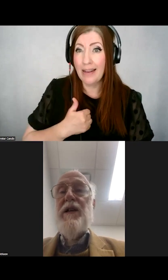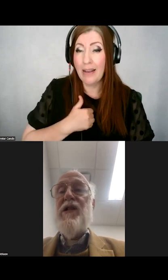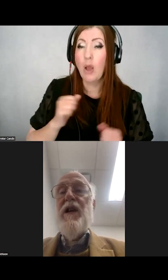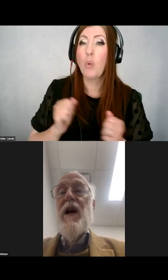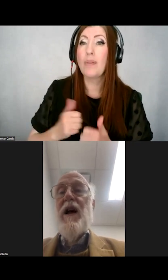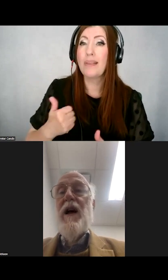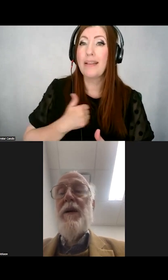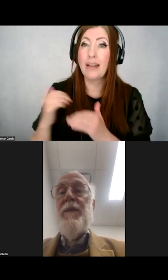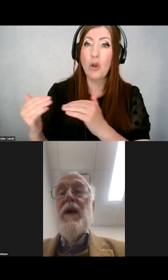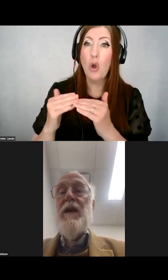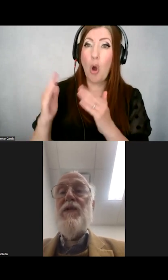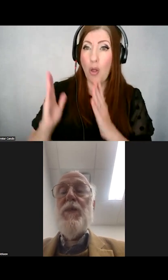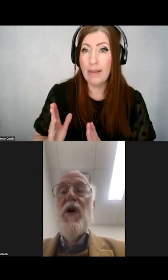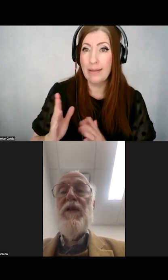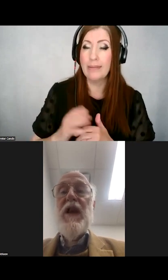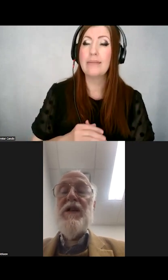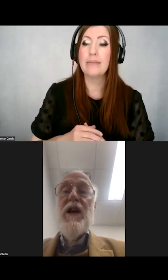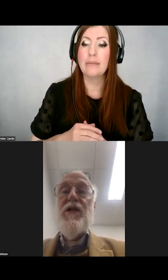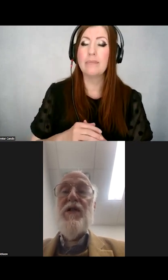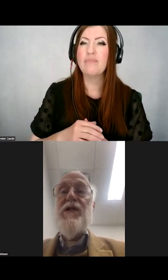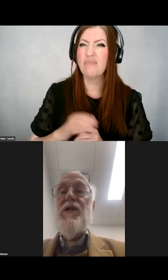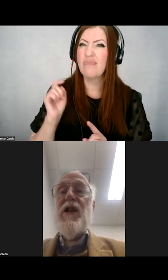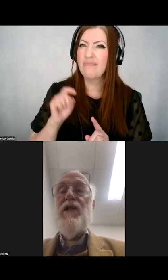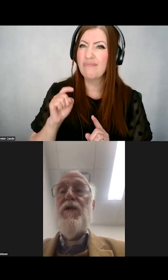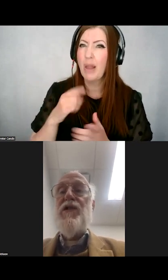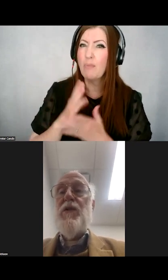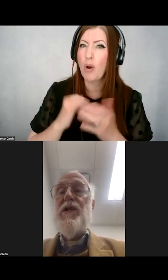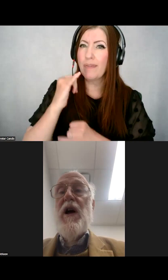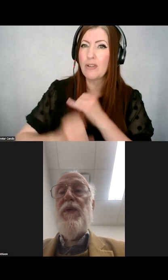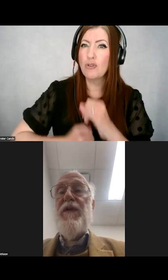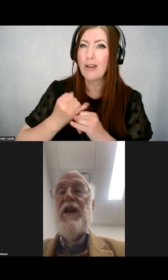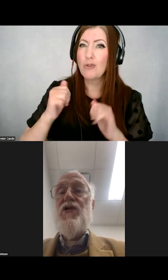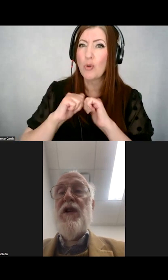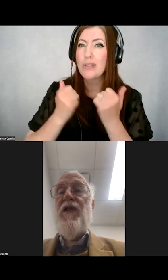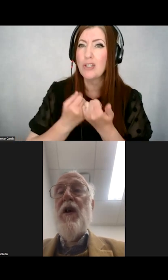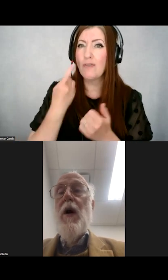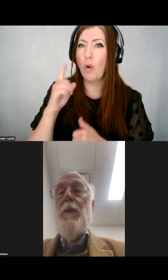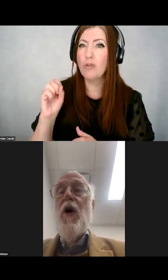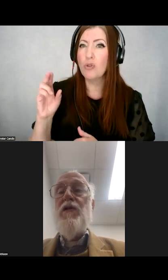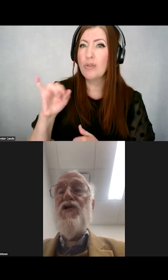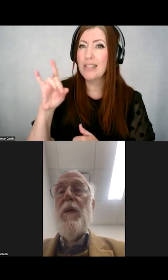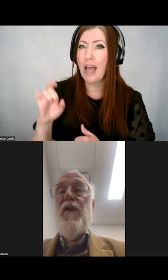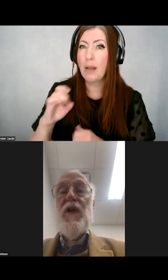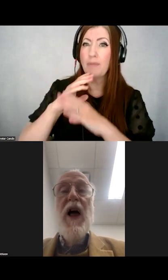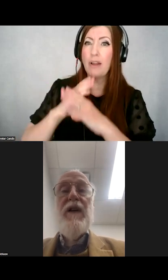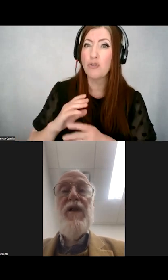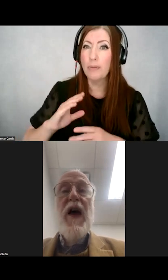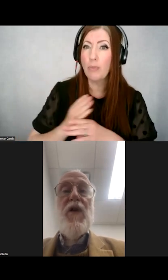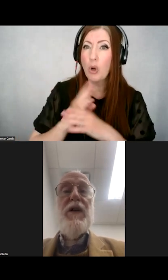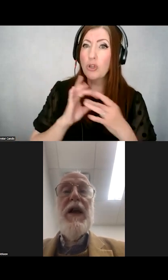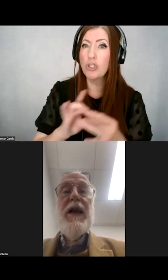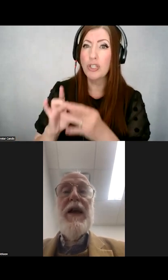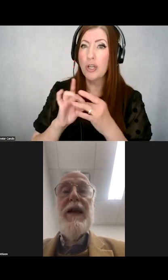Canadian colleagues. This was part of the International Association for Suicide Prevention's Partnership for